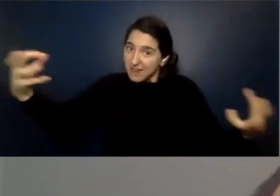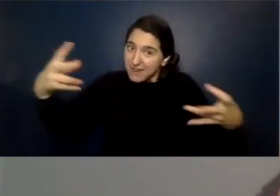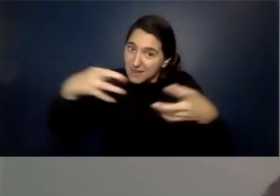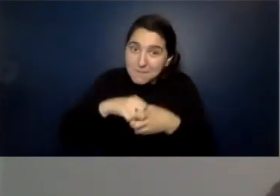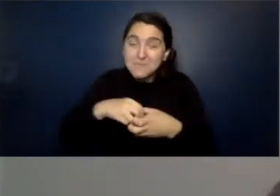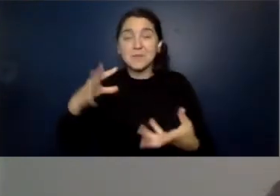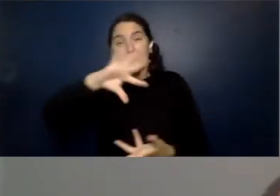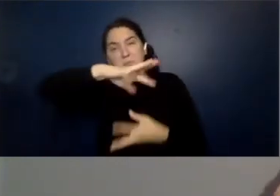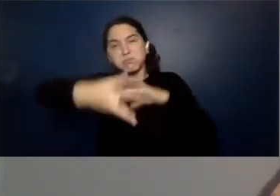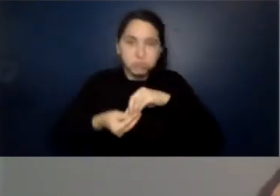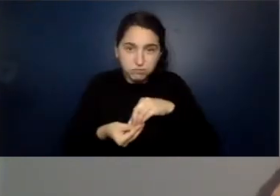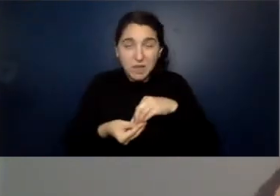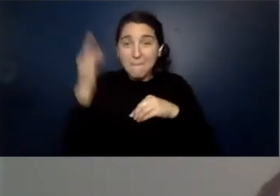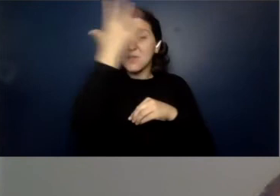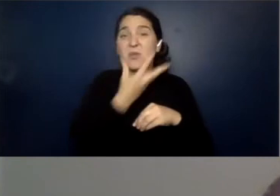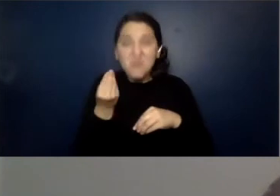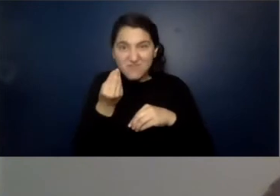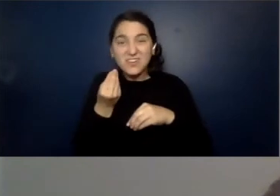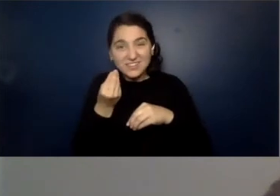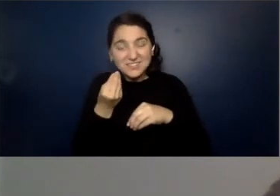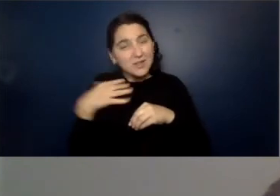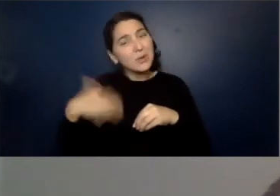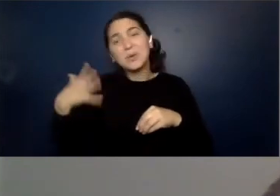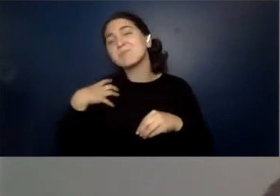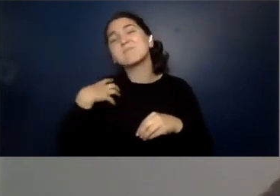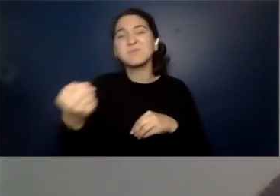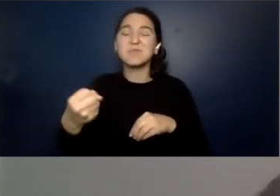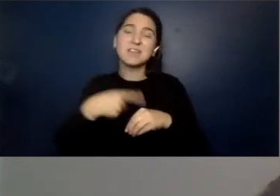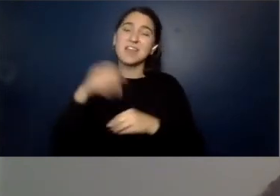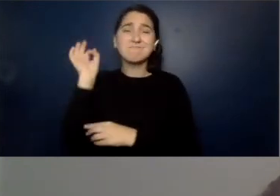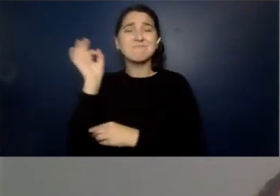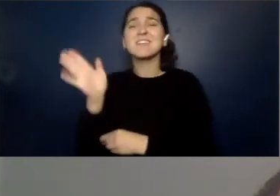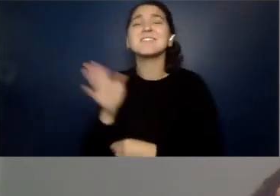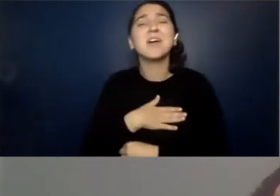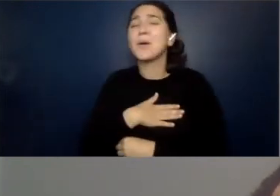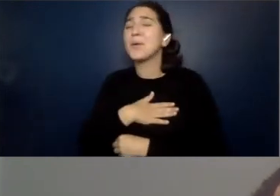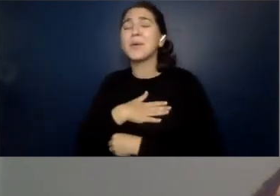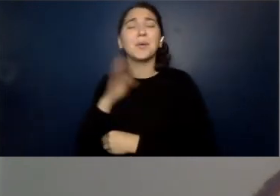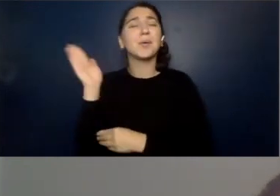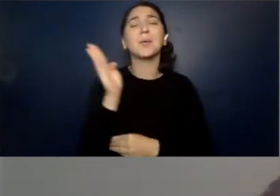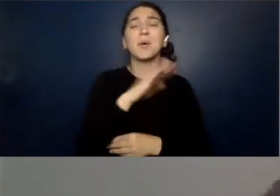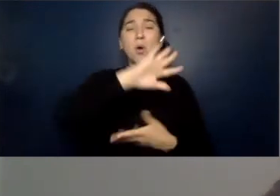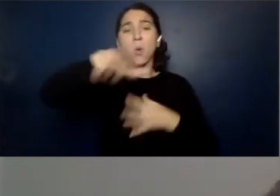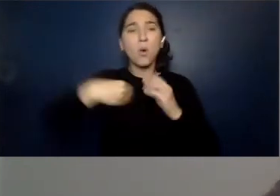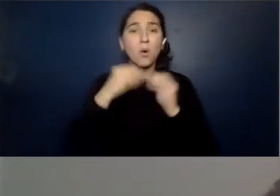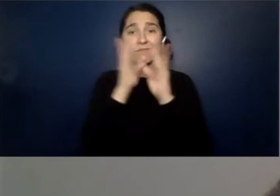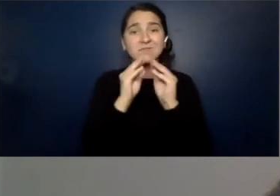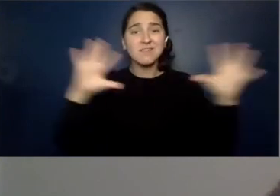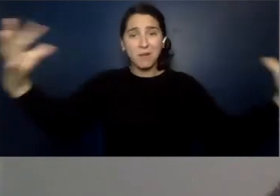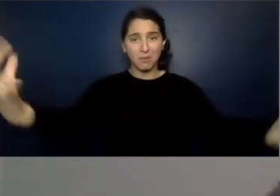She chose the dangerous middle and just about single-handedly kept